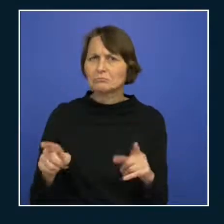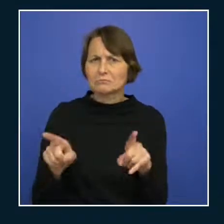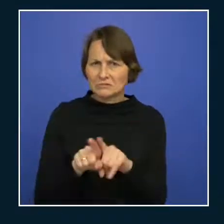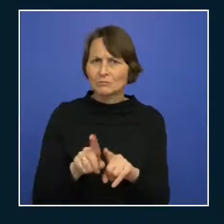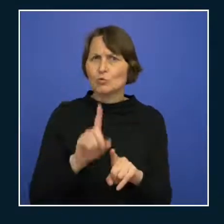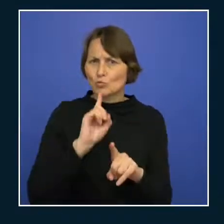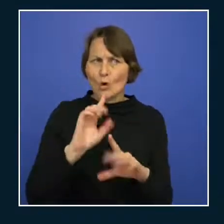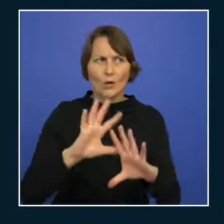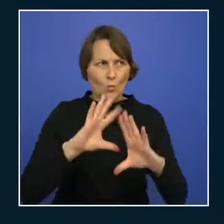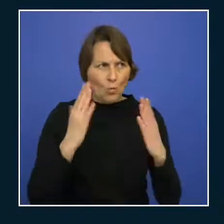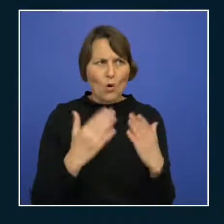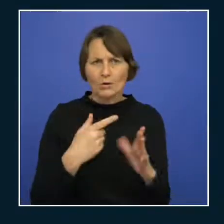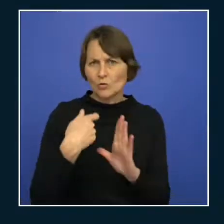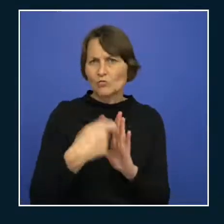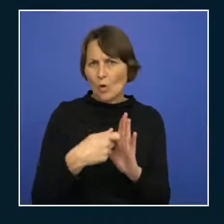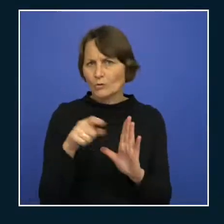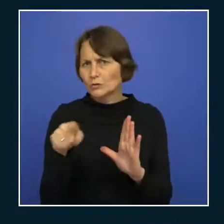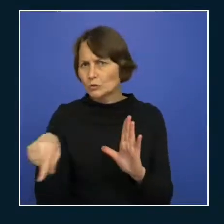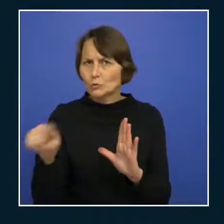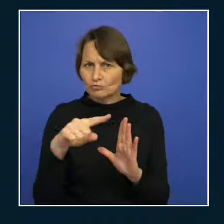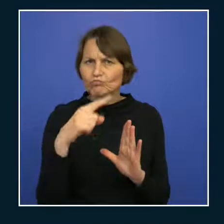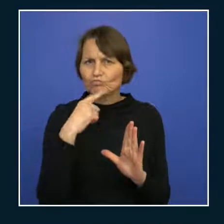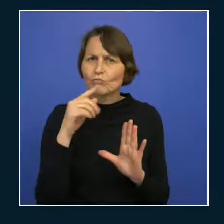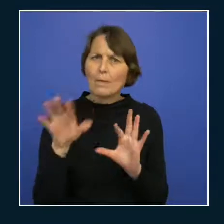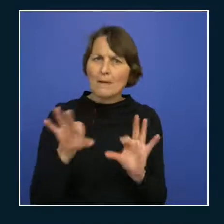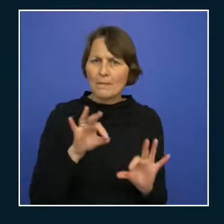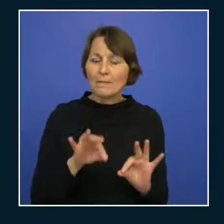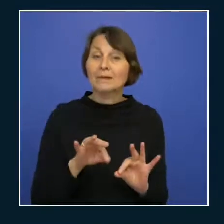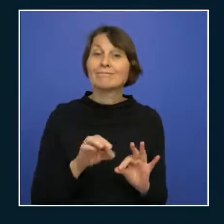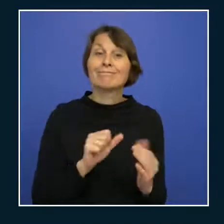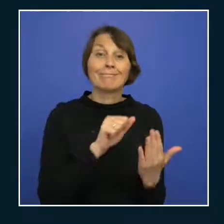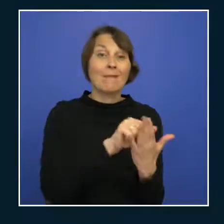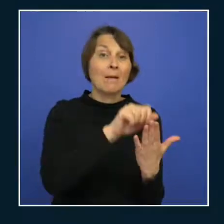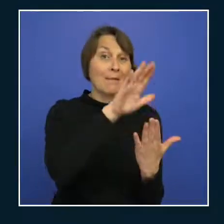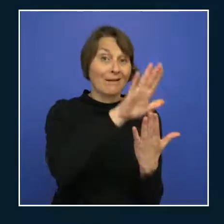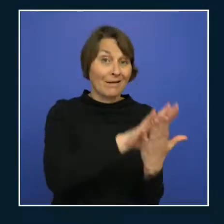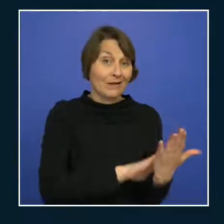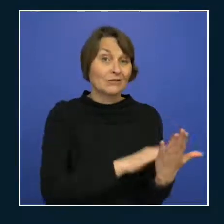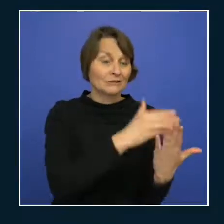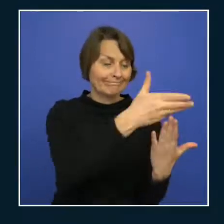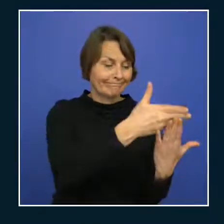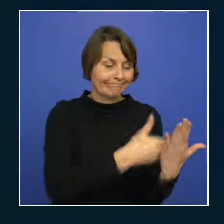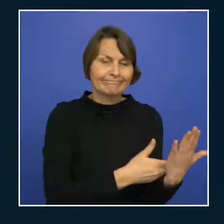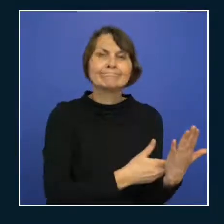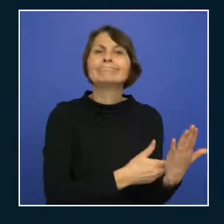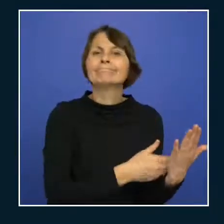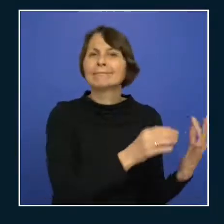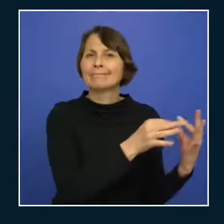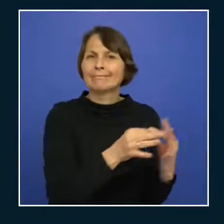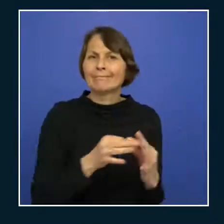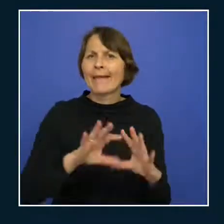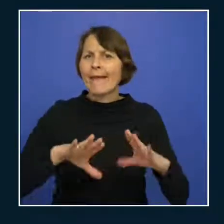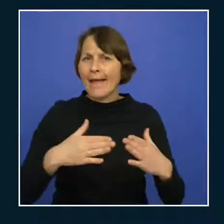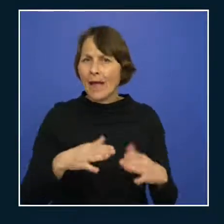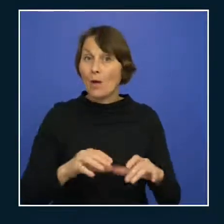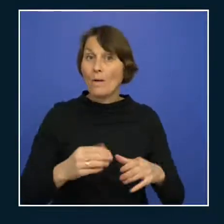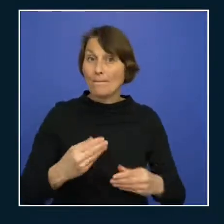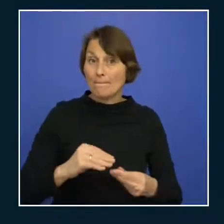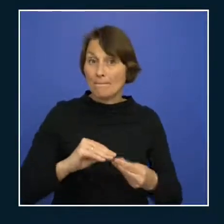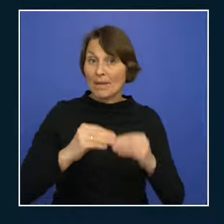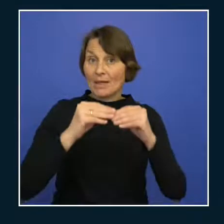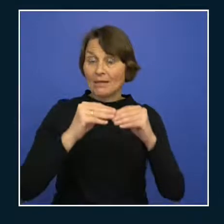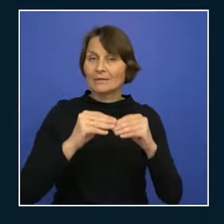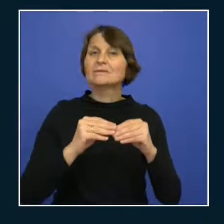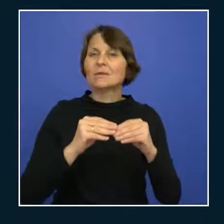are working on. The application we have is an application built with React on the client side, and it's